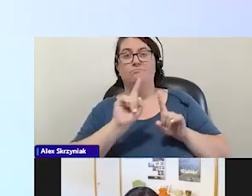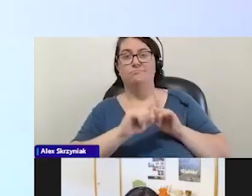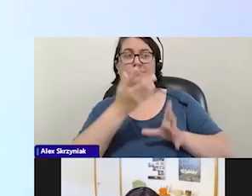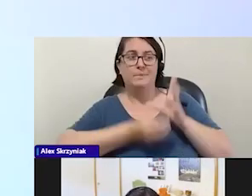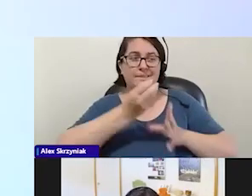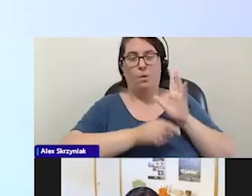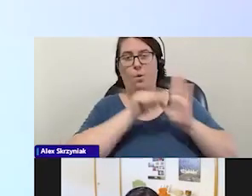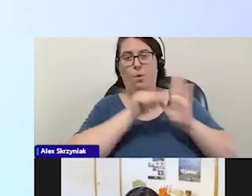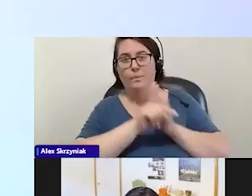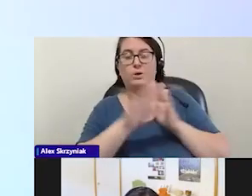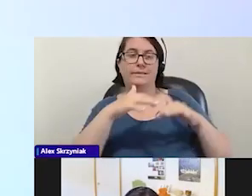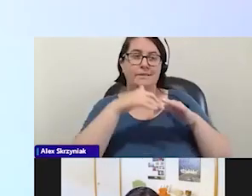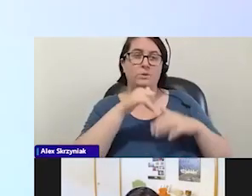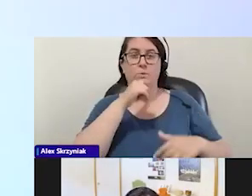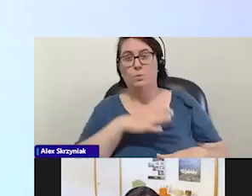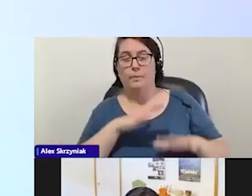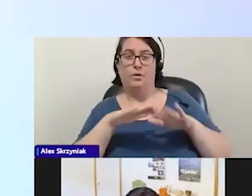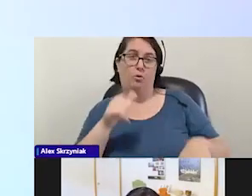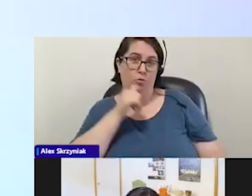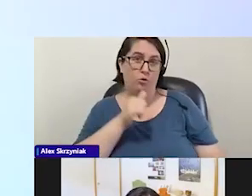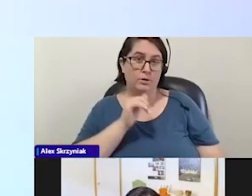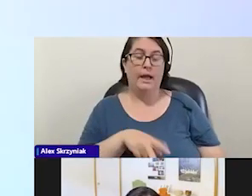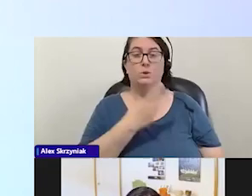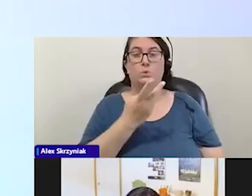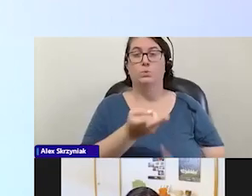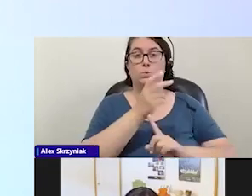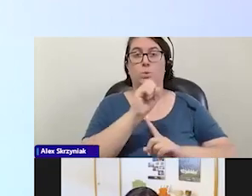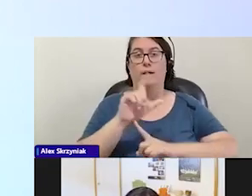Indigenous women and girls and 2SL